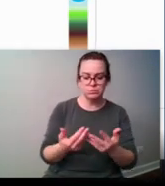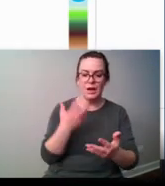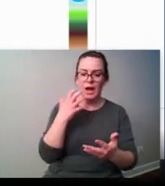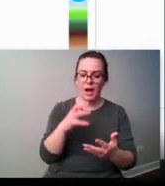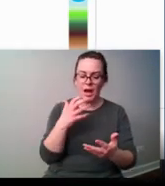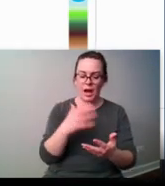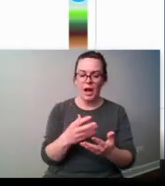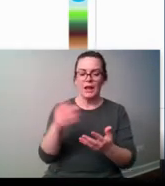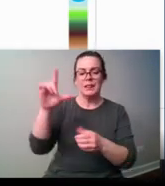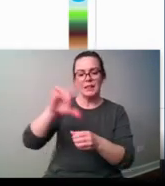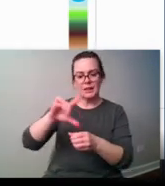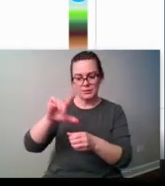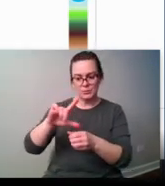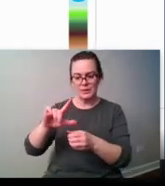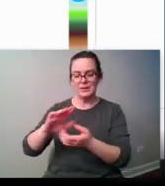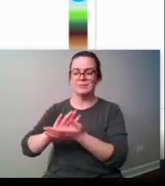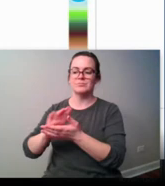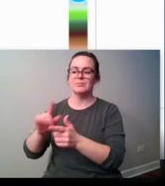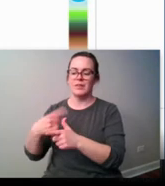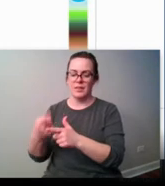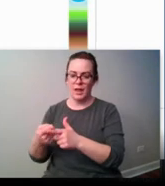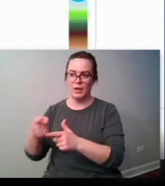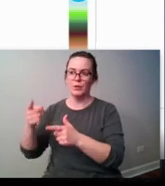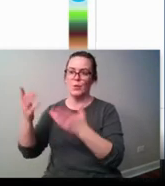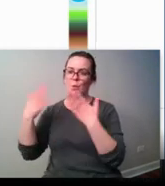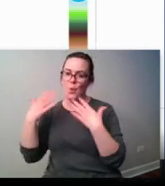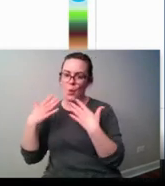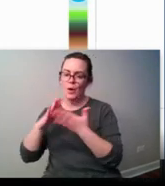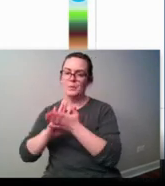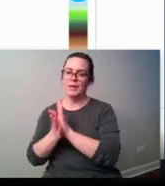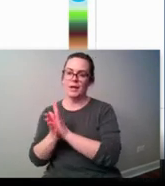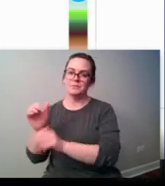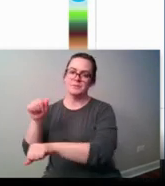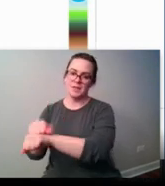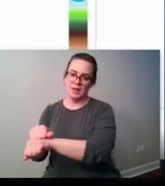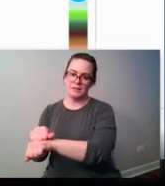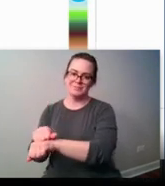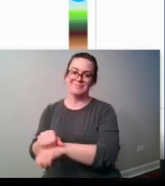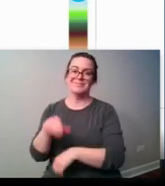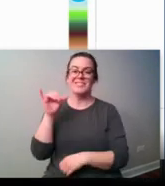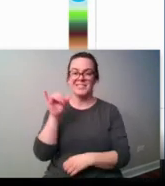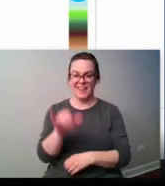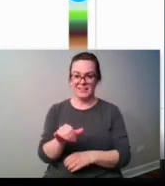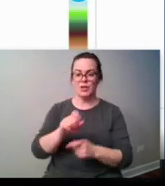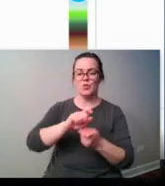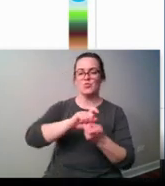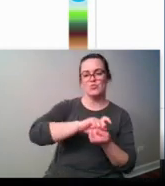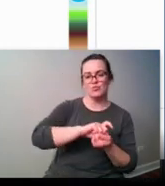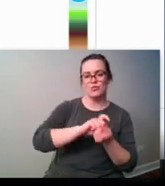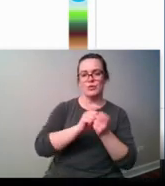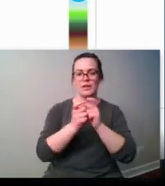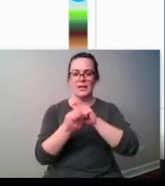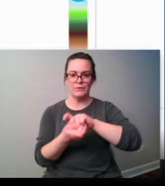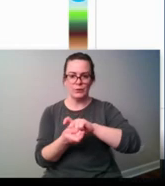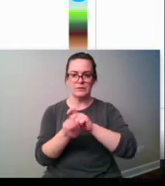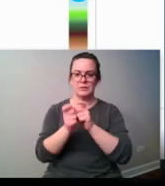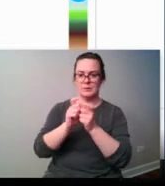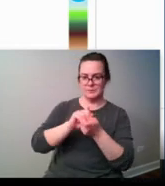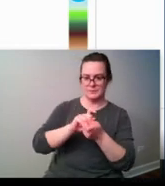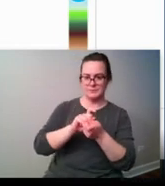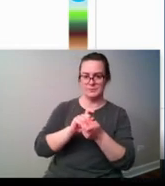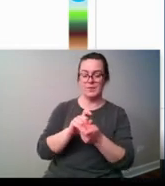cools. This change is reversible. Reversible changes are also called physical changes, and this happens